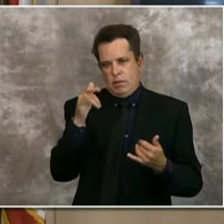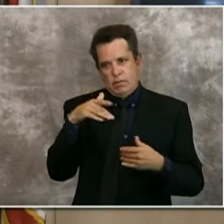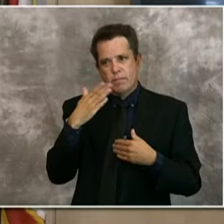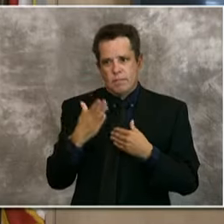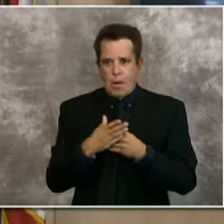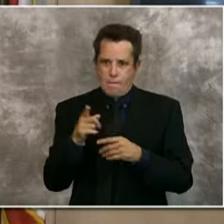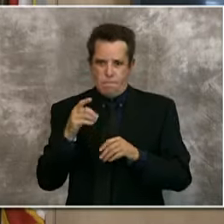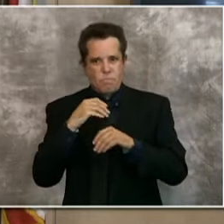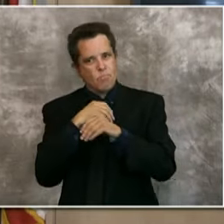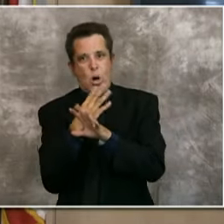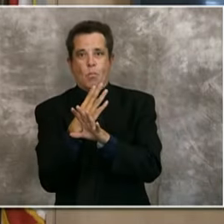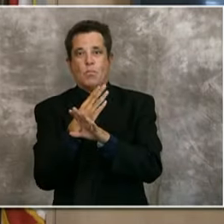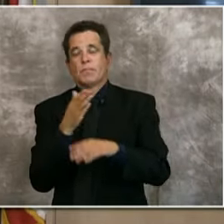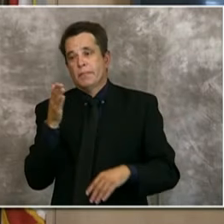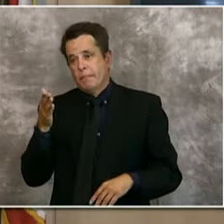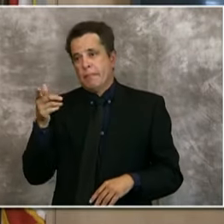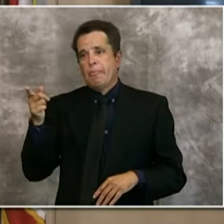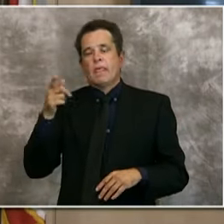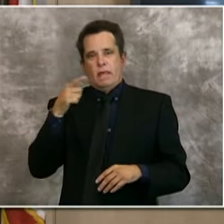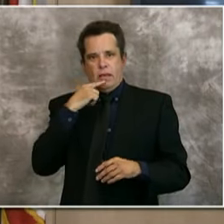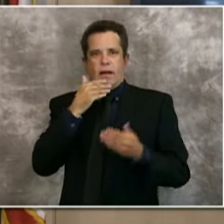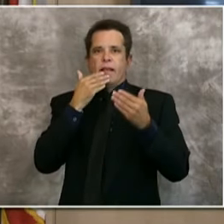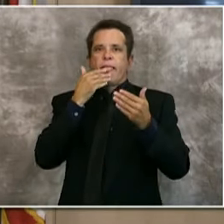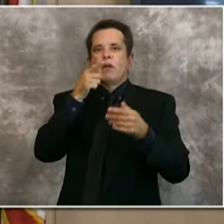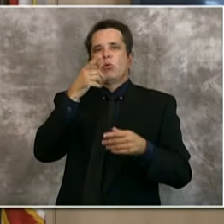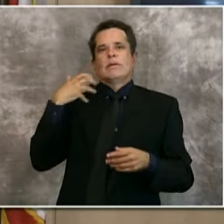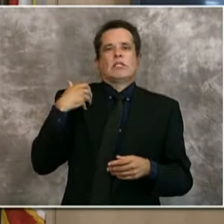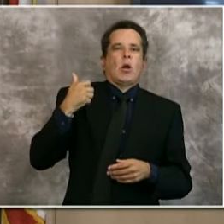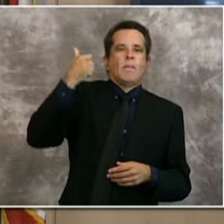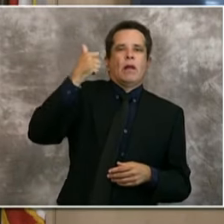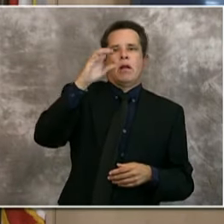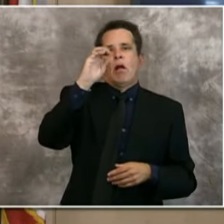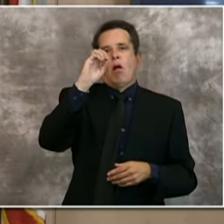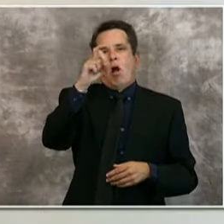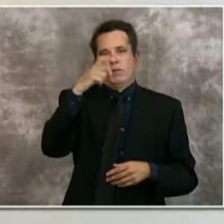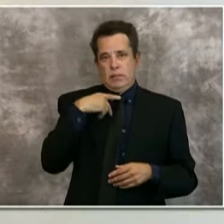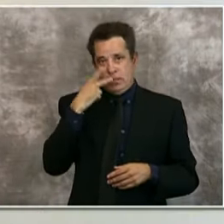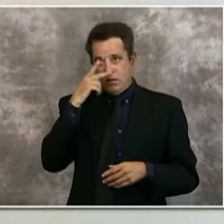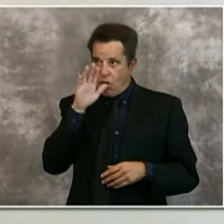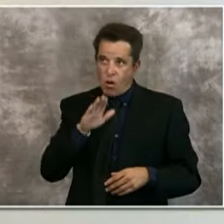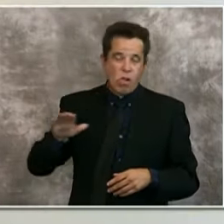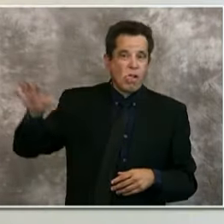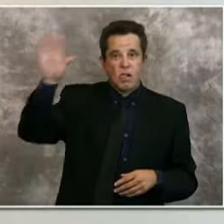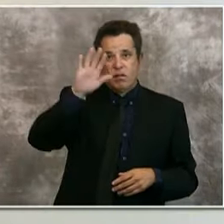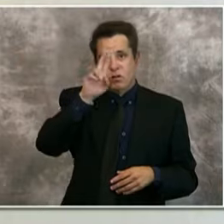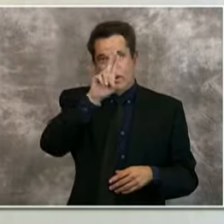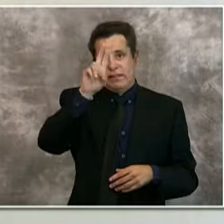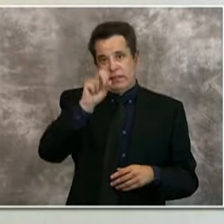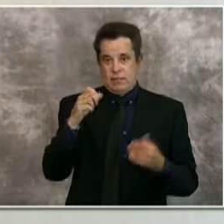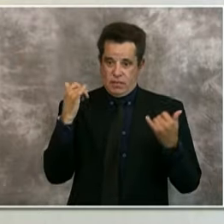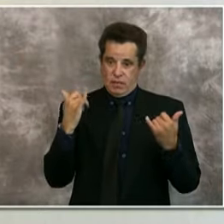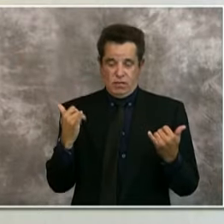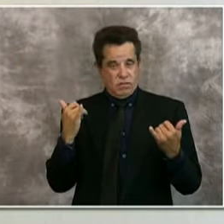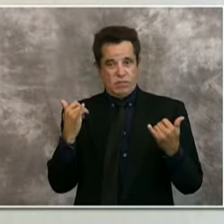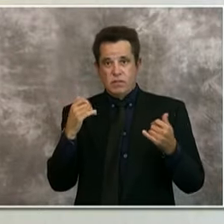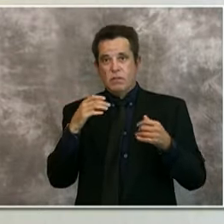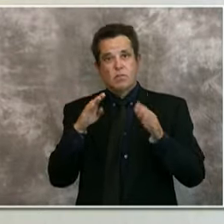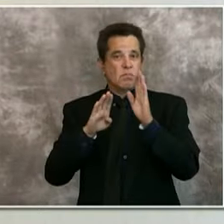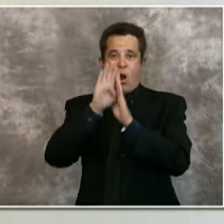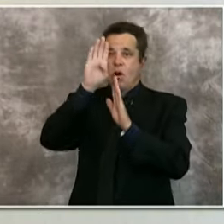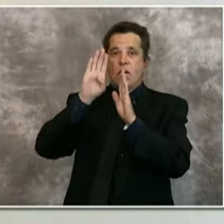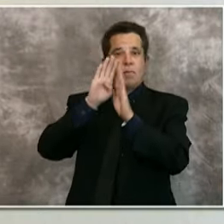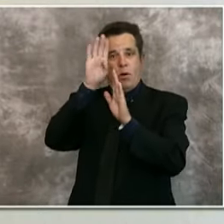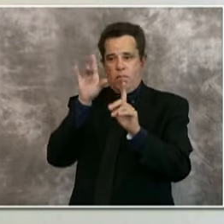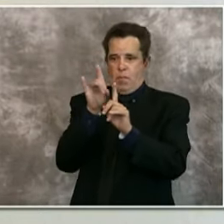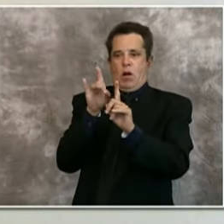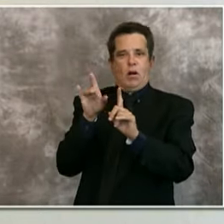Thank you, Chairman Cox. You know, across the state of California and across the entire nation, we're seeing significant surges in COVID cases.